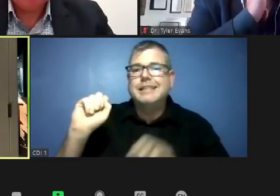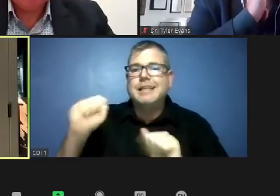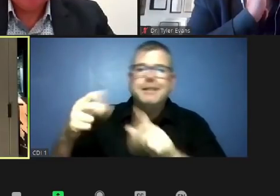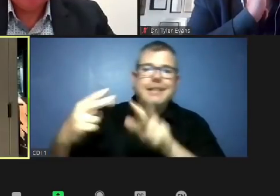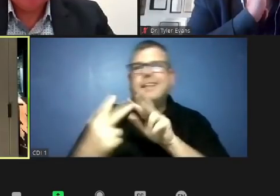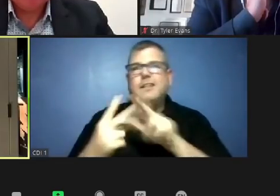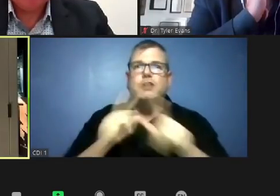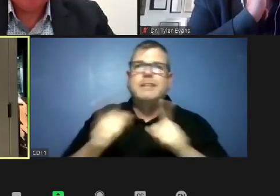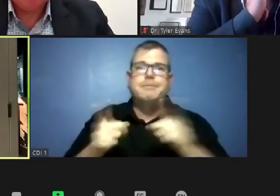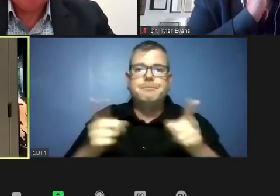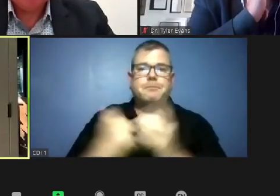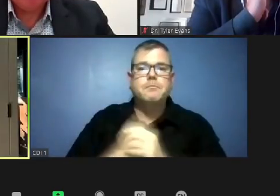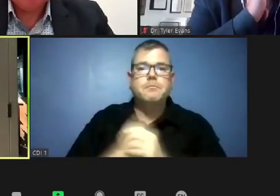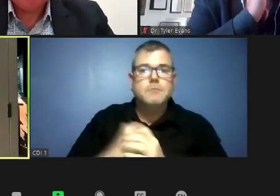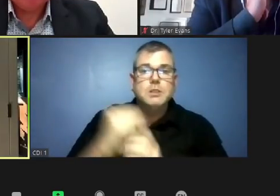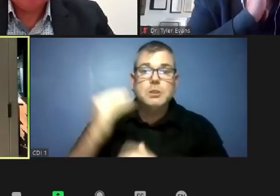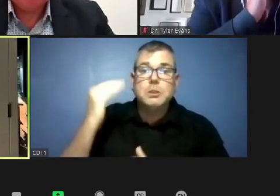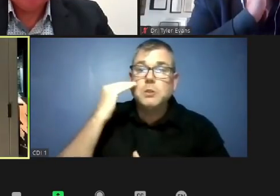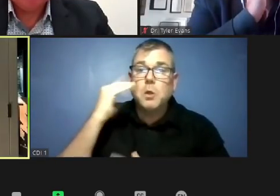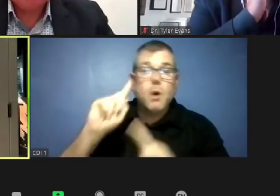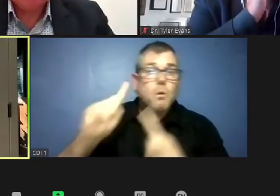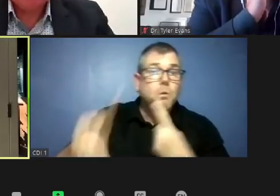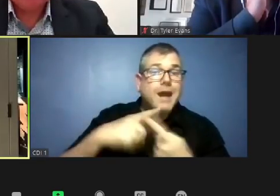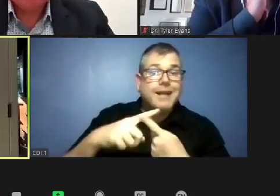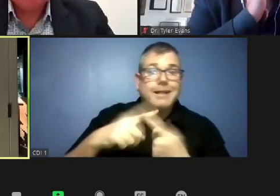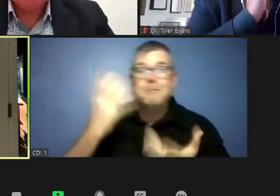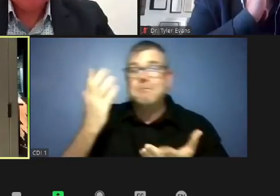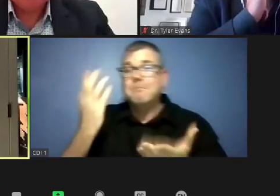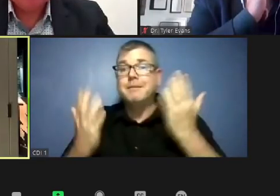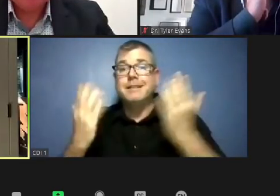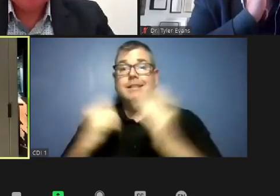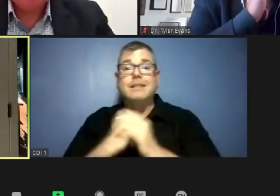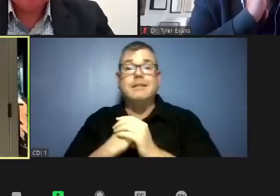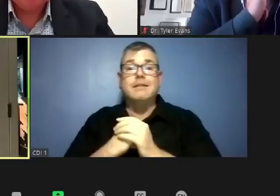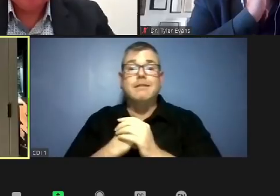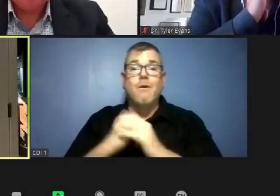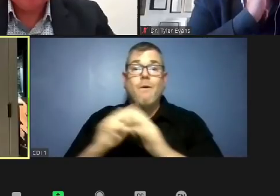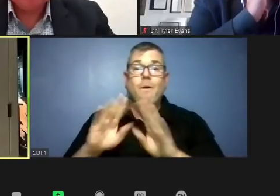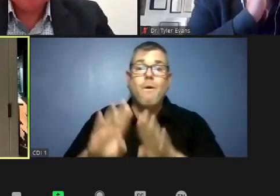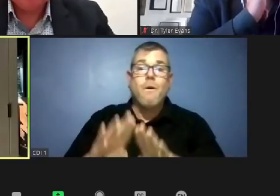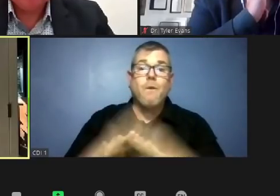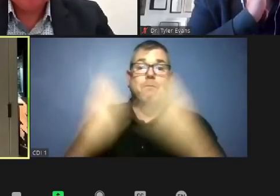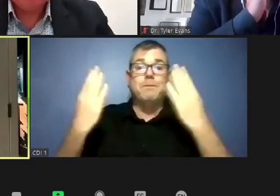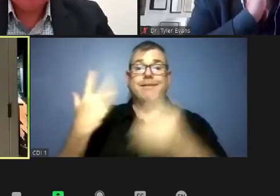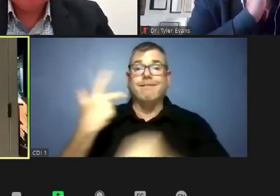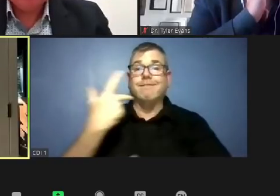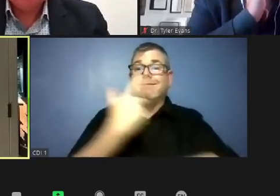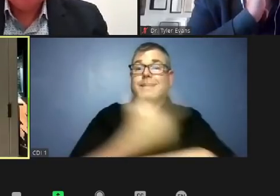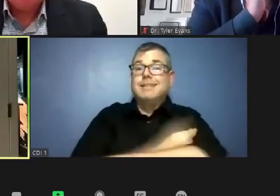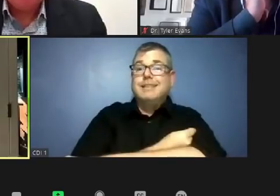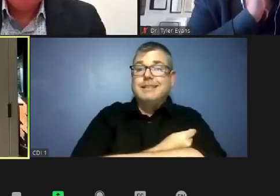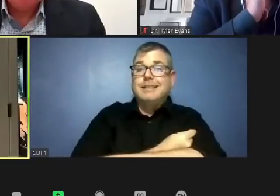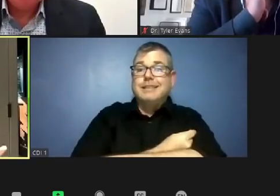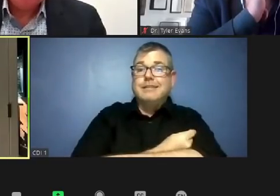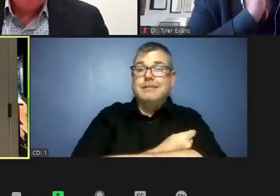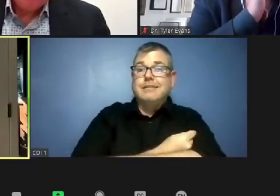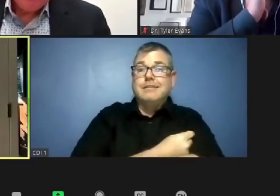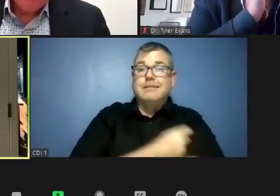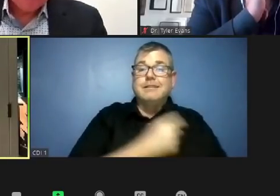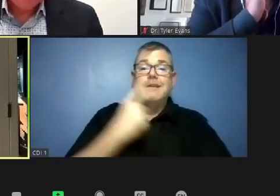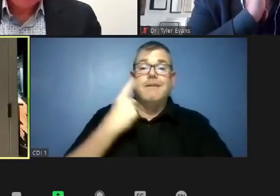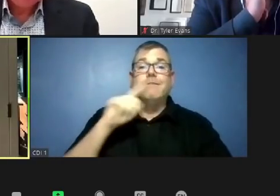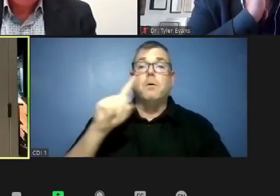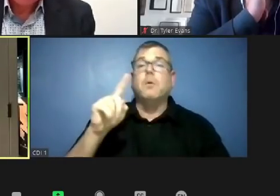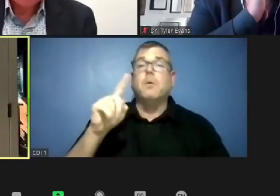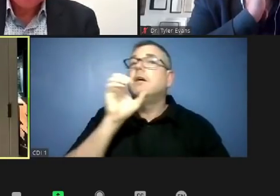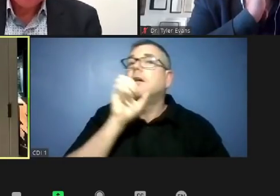when you think we might reach the point of opening up vaccinations to the 65 to 74-year-old group, recognizing it